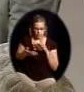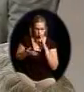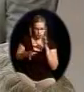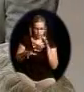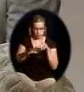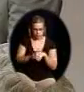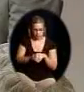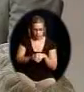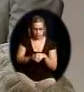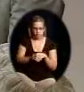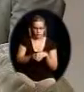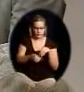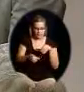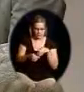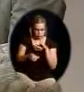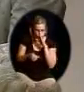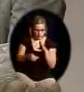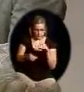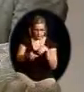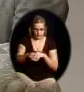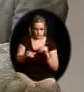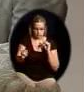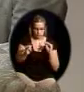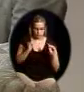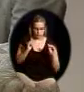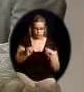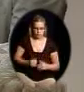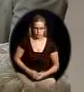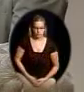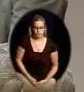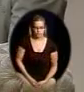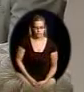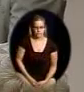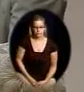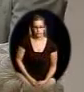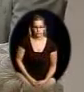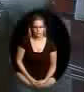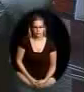involved directly in the interview.